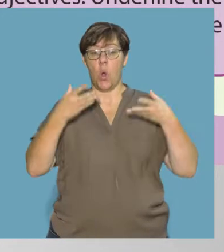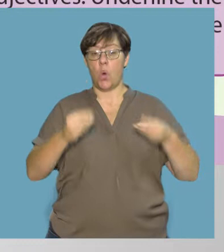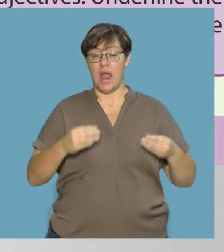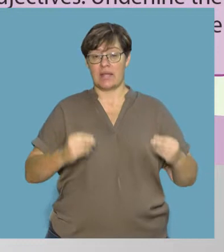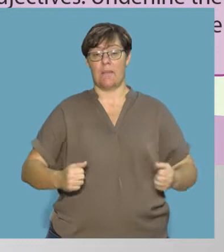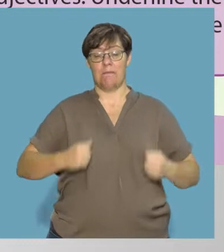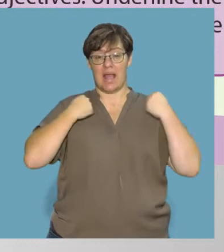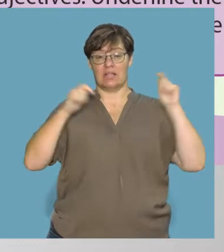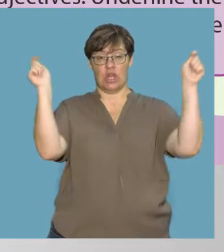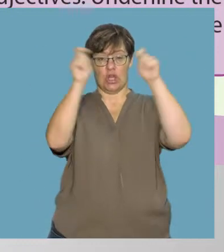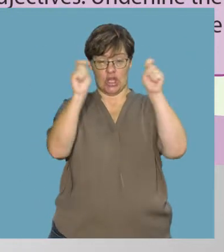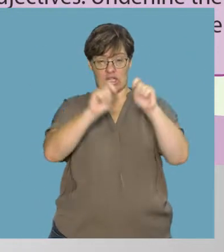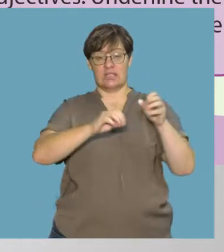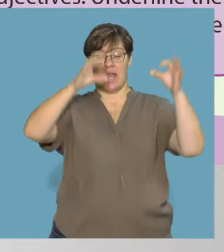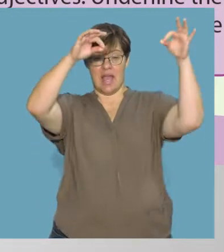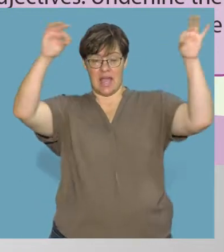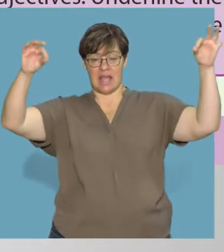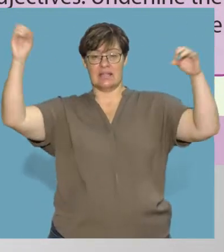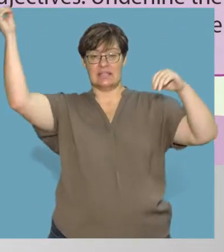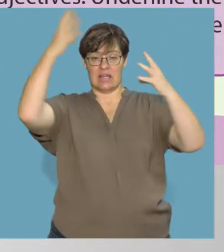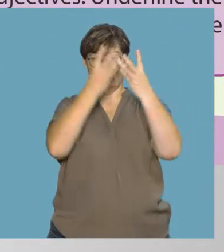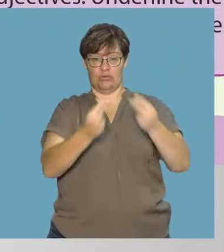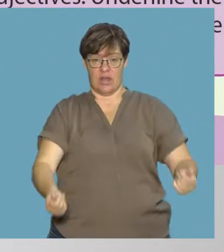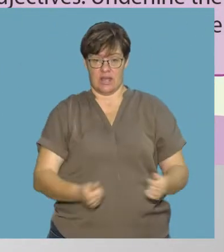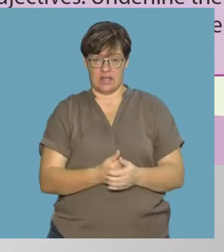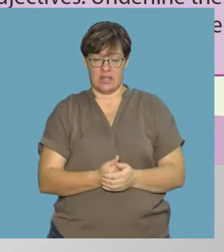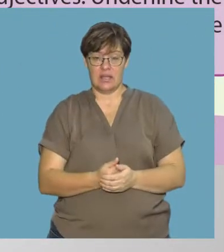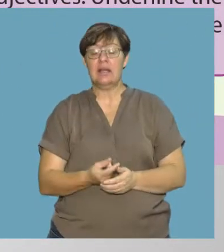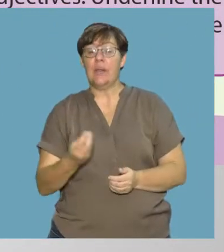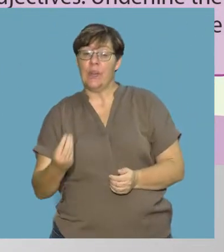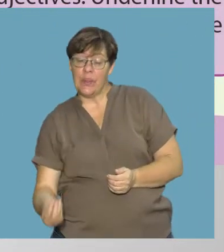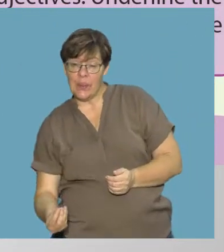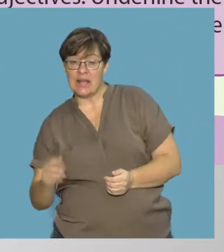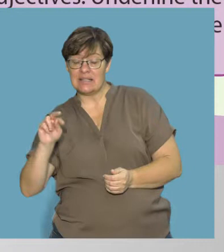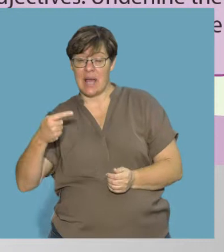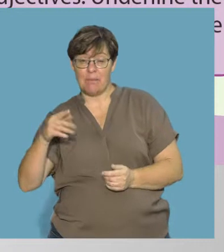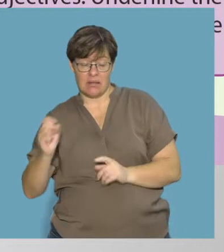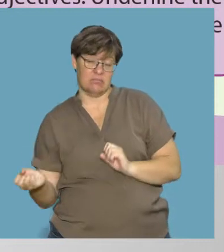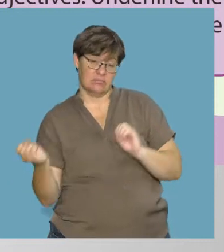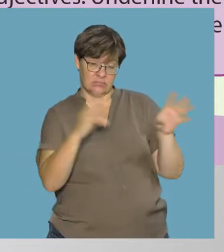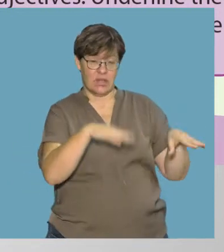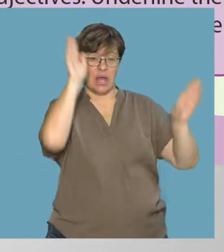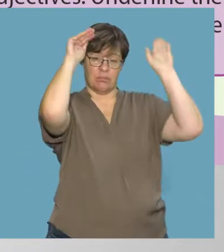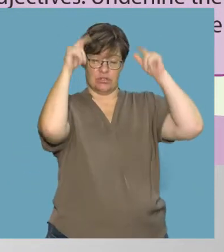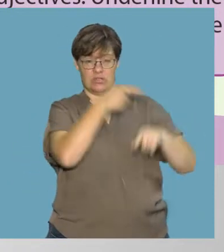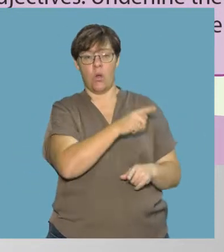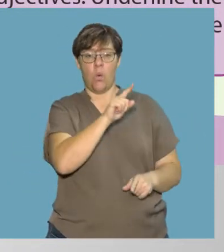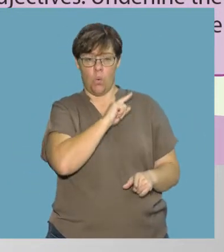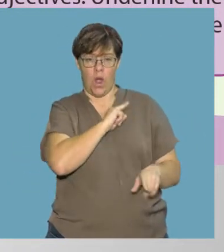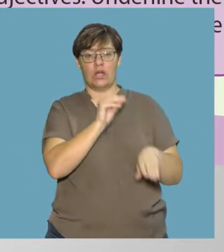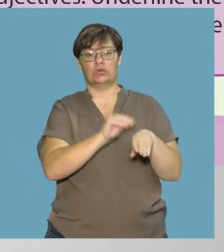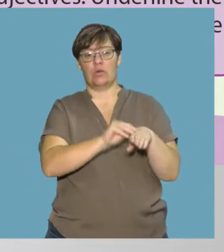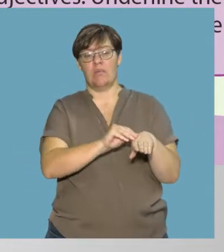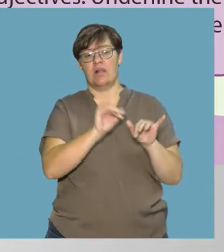and curtains in the sun to dry. Meanwhile, little Tammy had been sent to preschool so that he could stay out